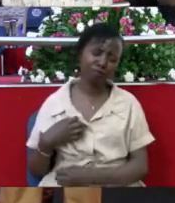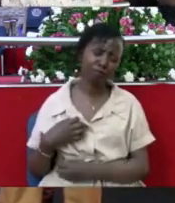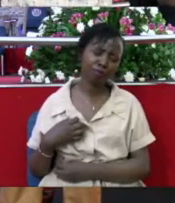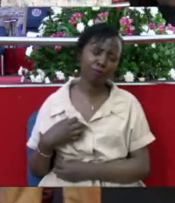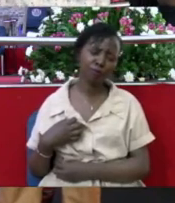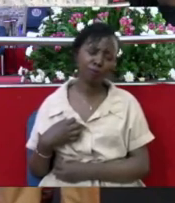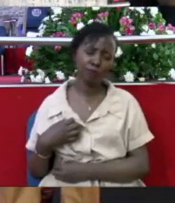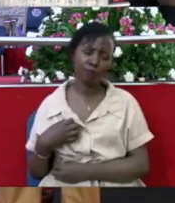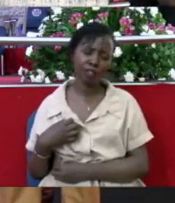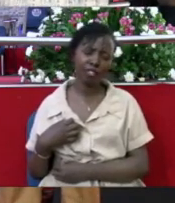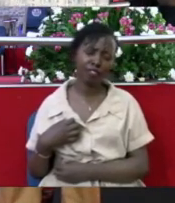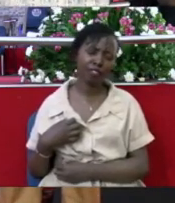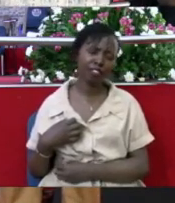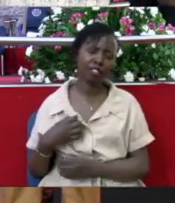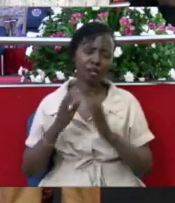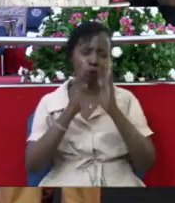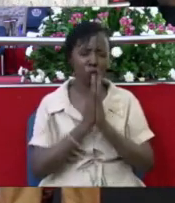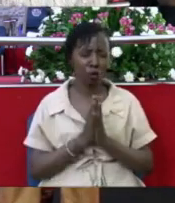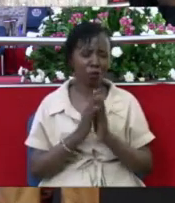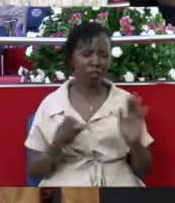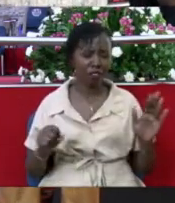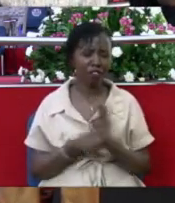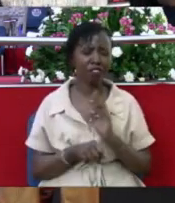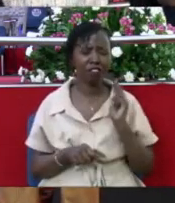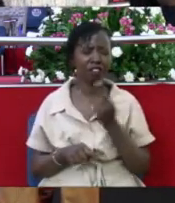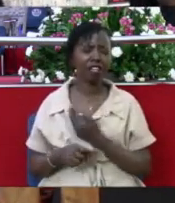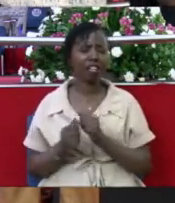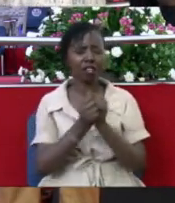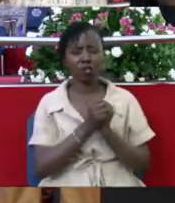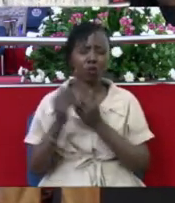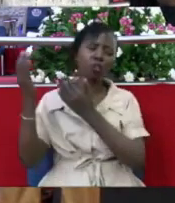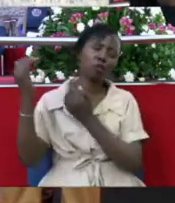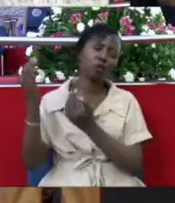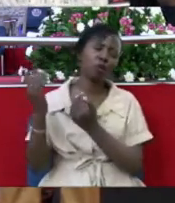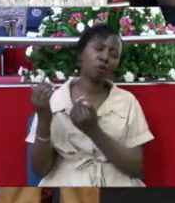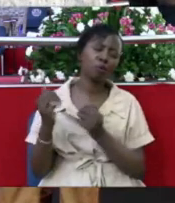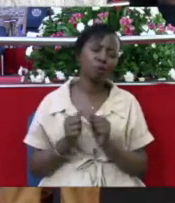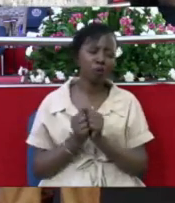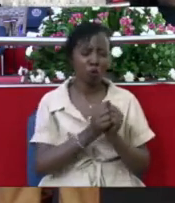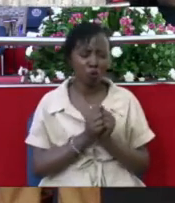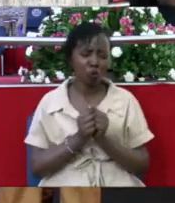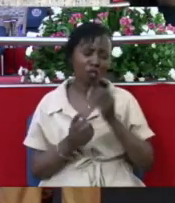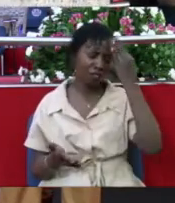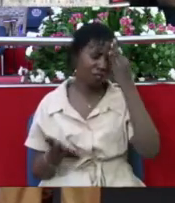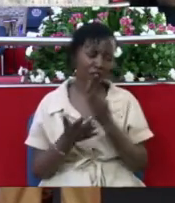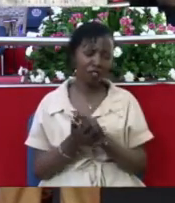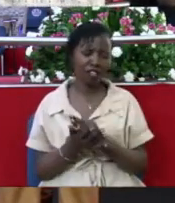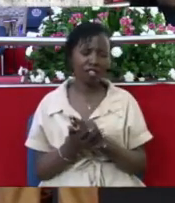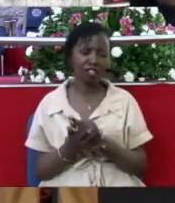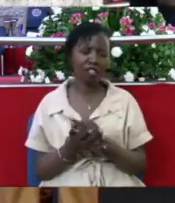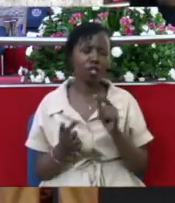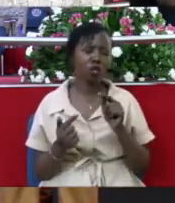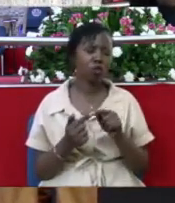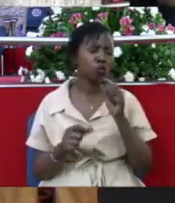ama nyingine. I pray that you'd fill us with hope, O God. Ninaomba ukatujaze na tumaini. With faith, O God. Na imani. To do that you've